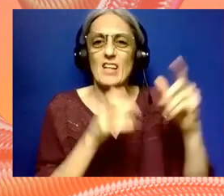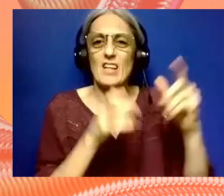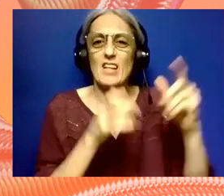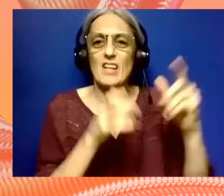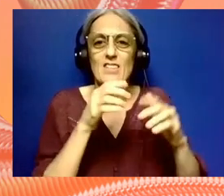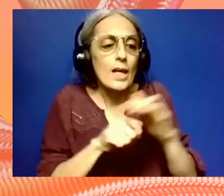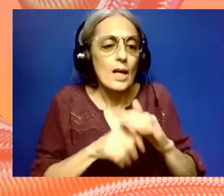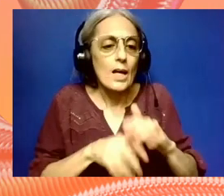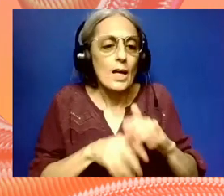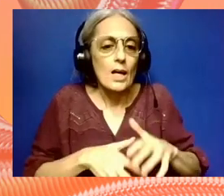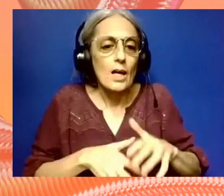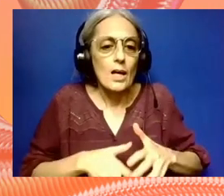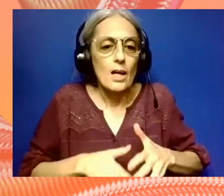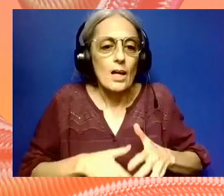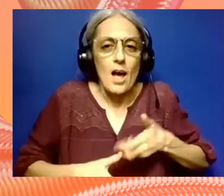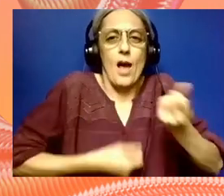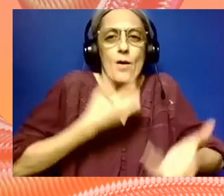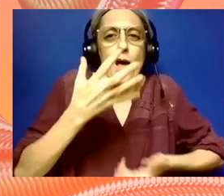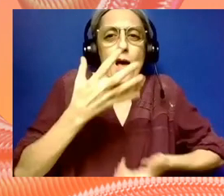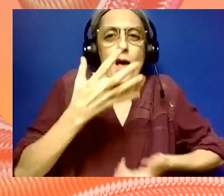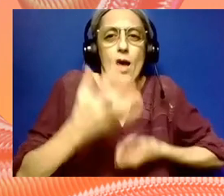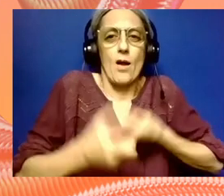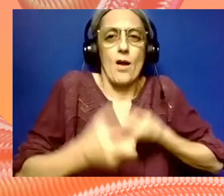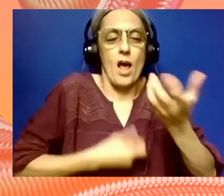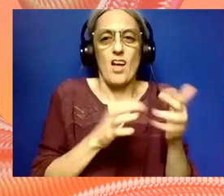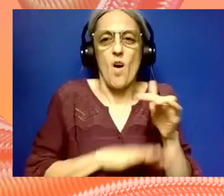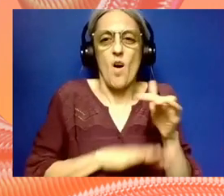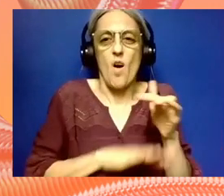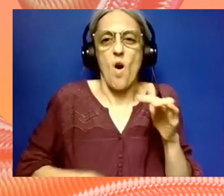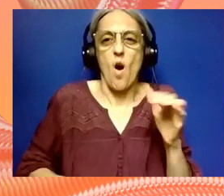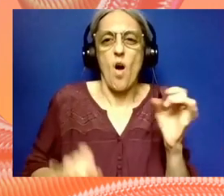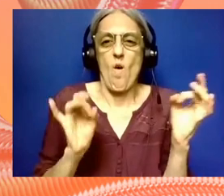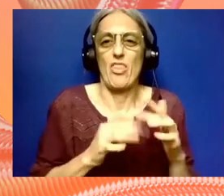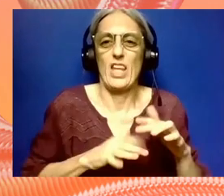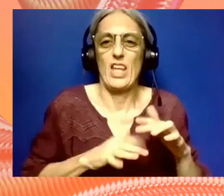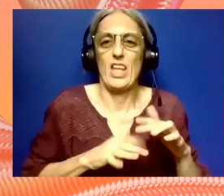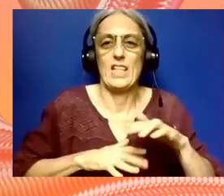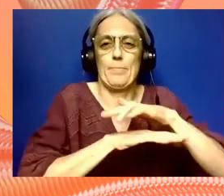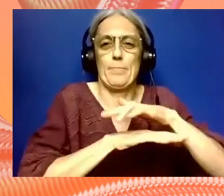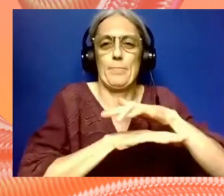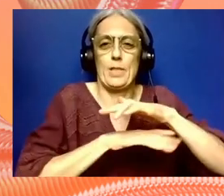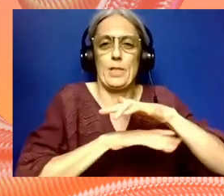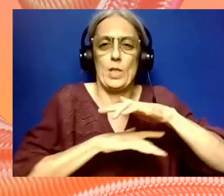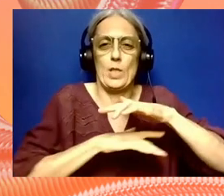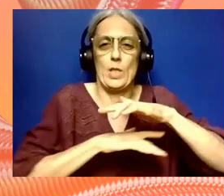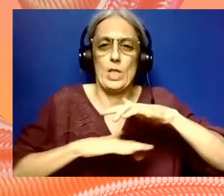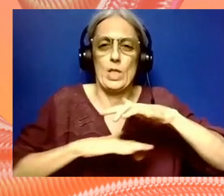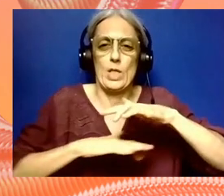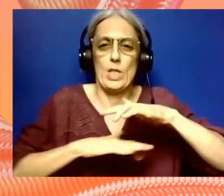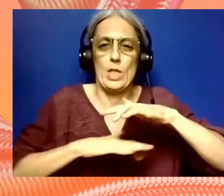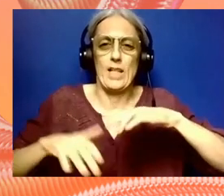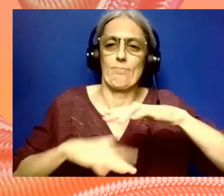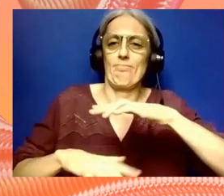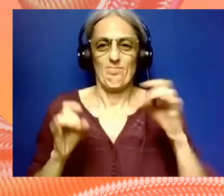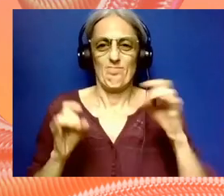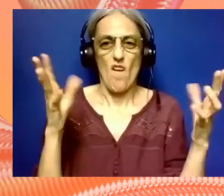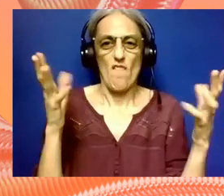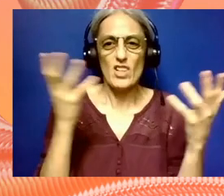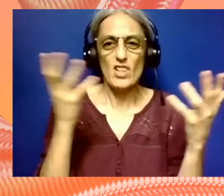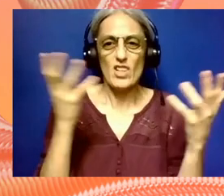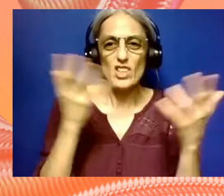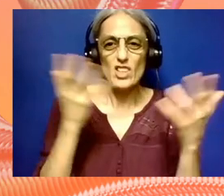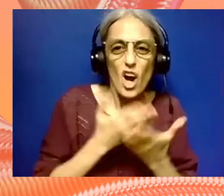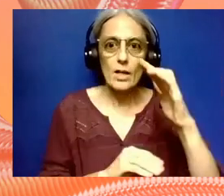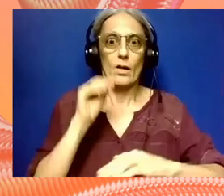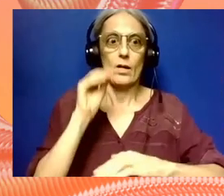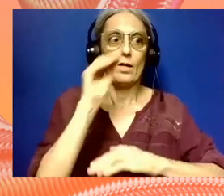so it's like all of the underbelly and the workings of it. So when the two come together every like 30 years or so, we